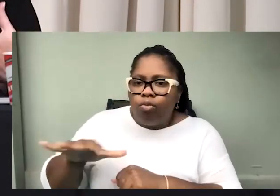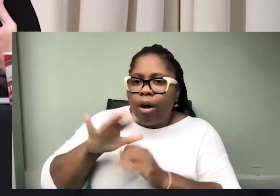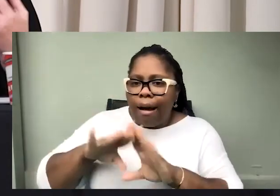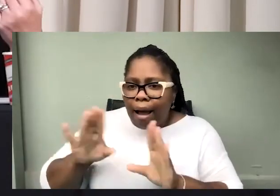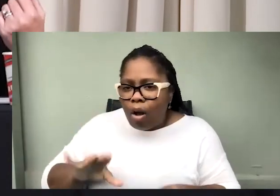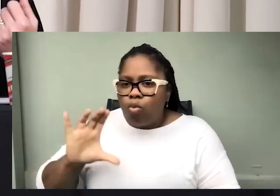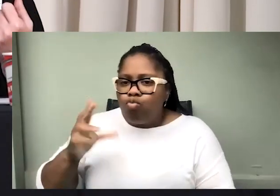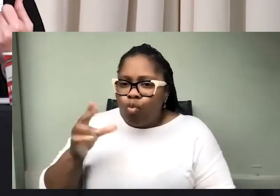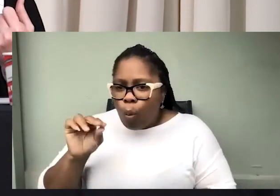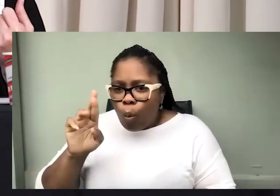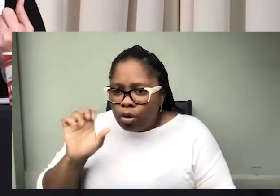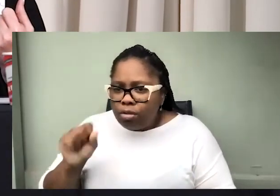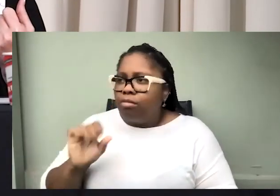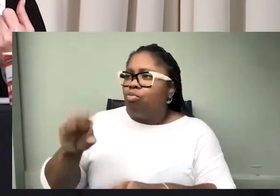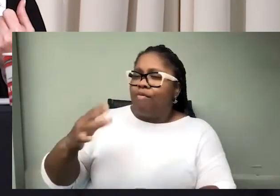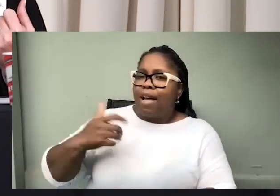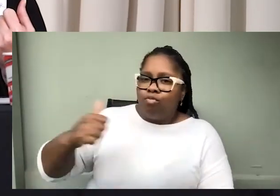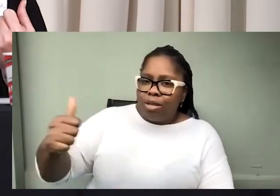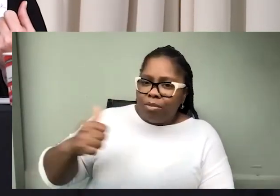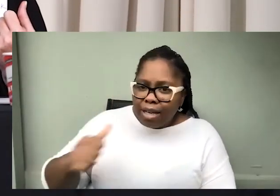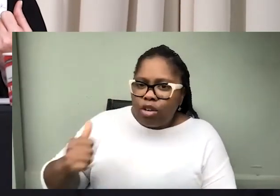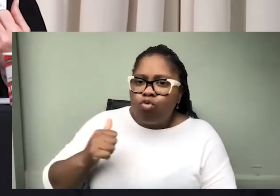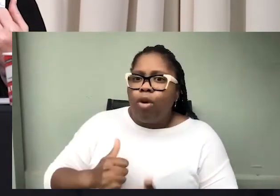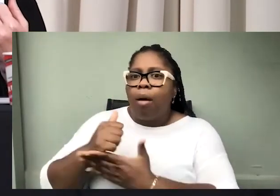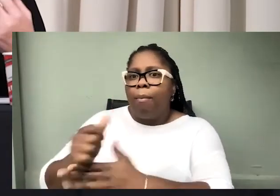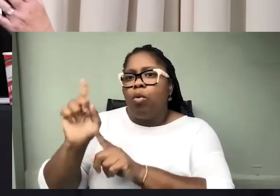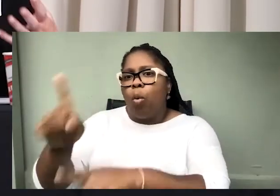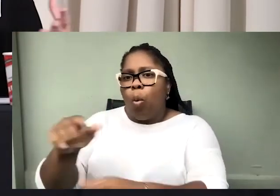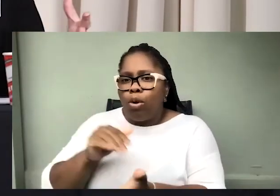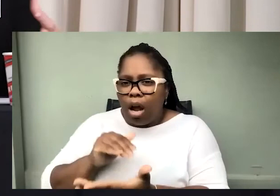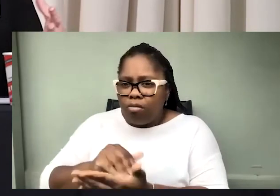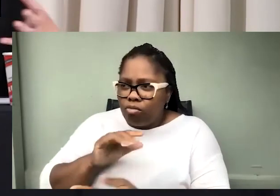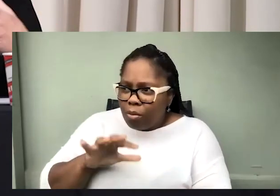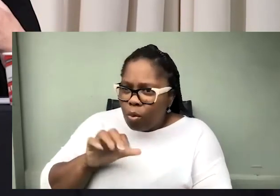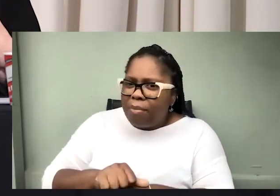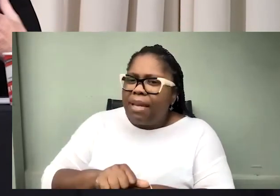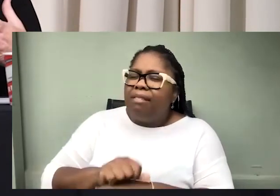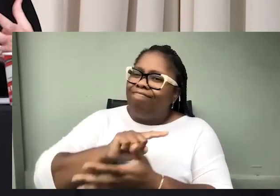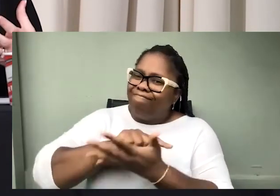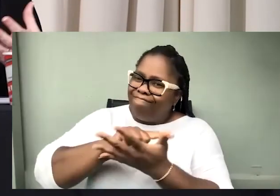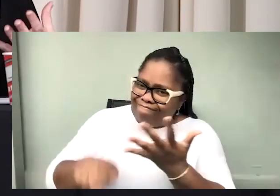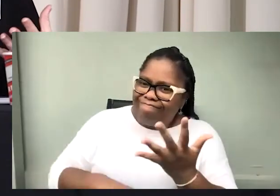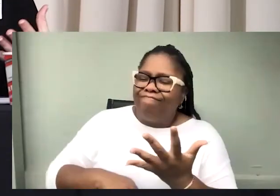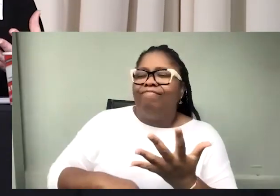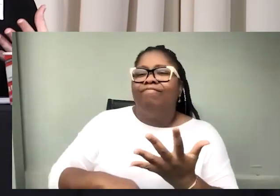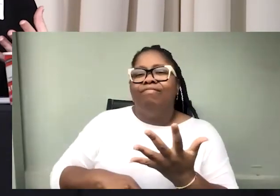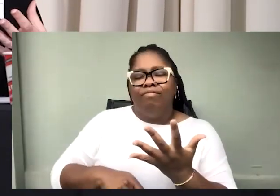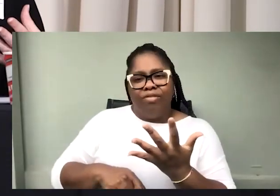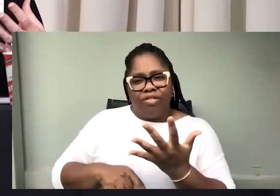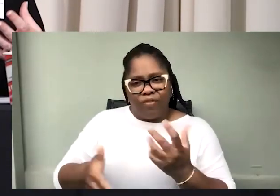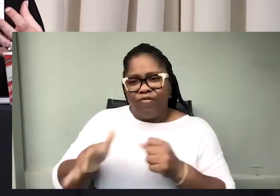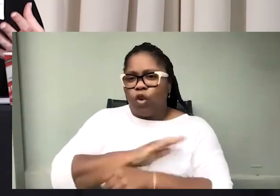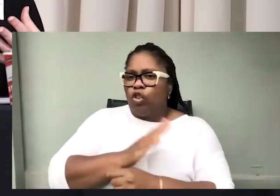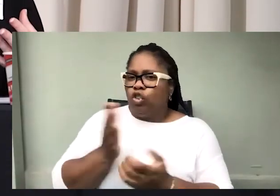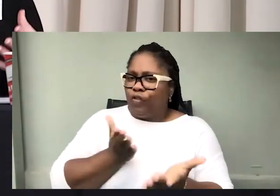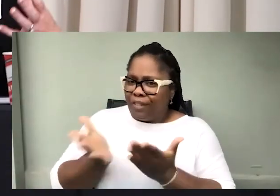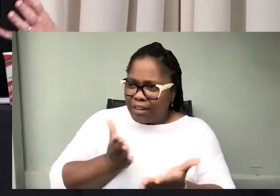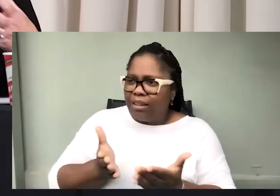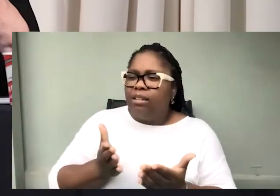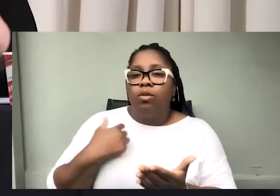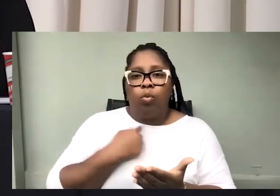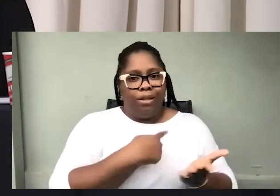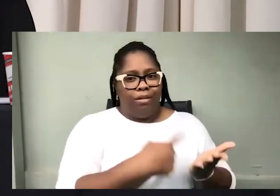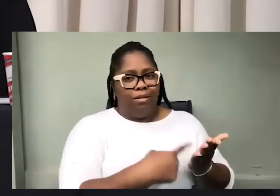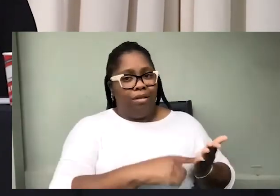the transportation so that she can get to and from her doctors. All of these sort of wraparound services that we talk about in child